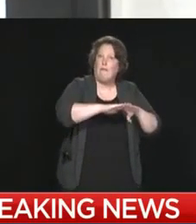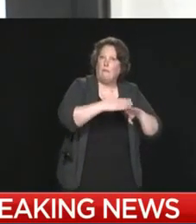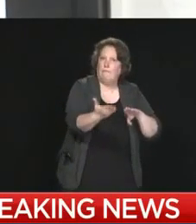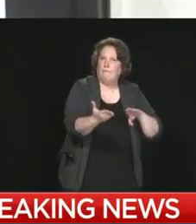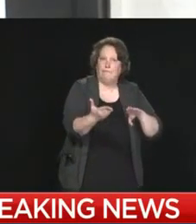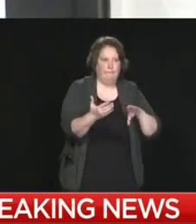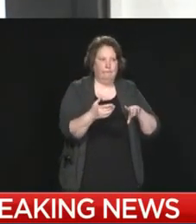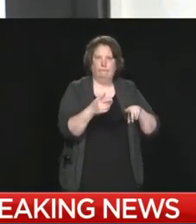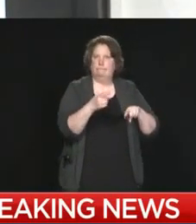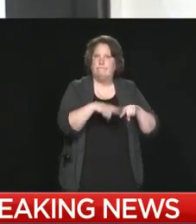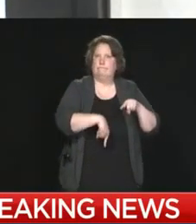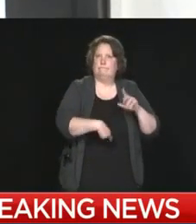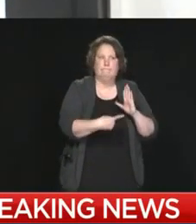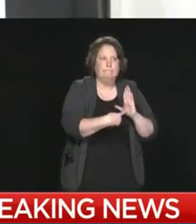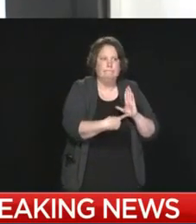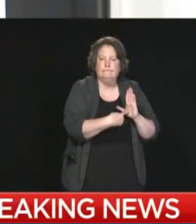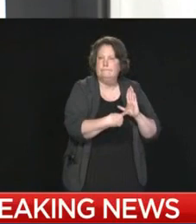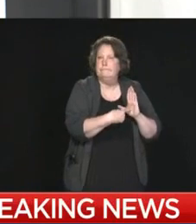they could not